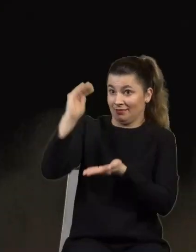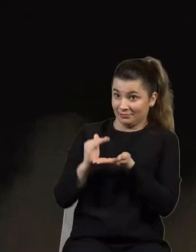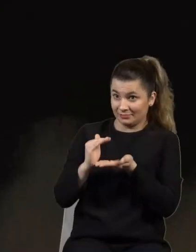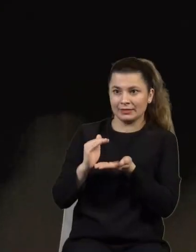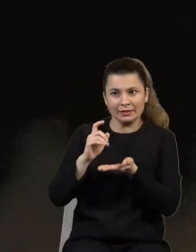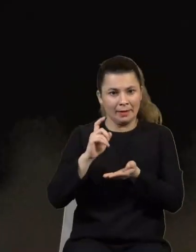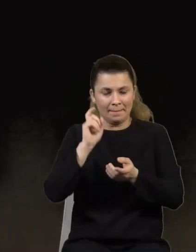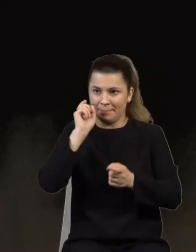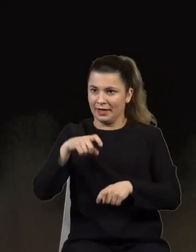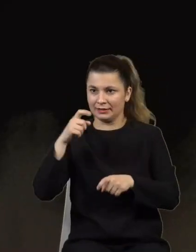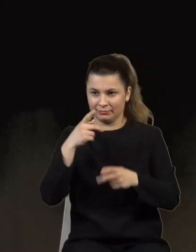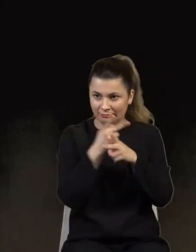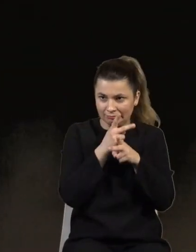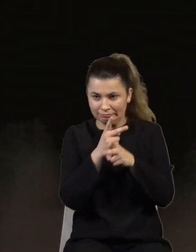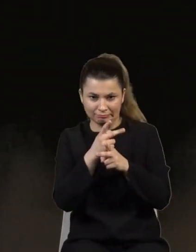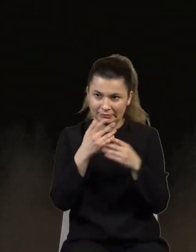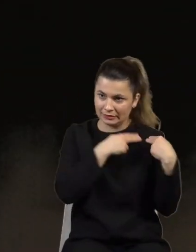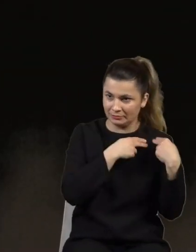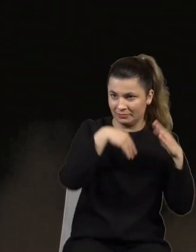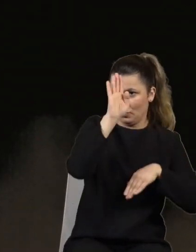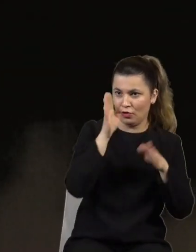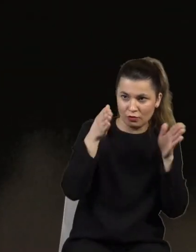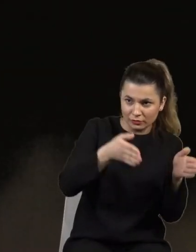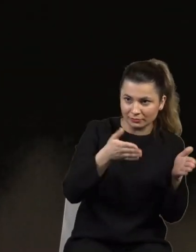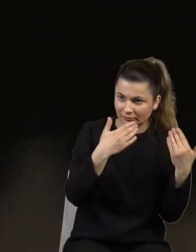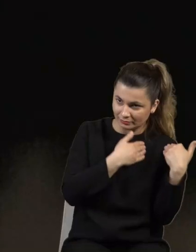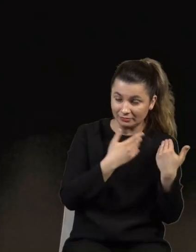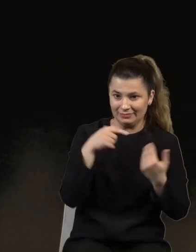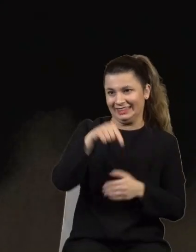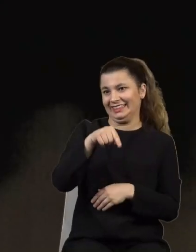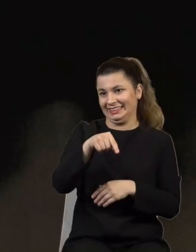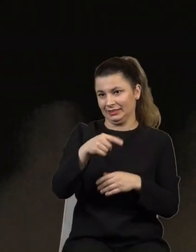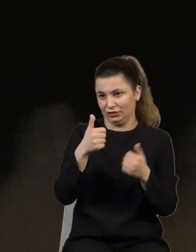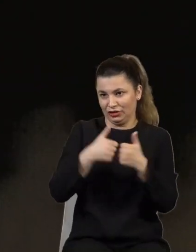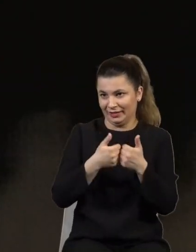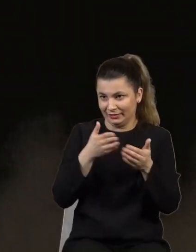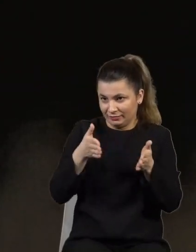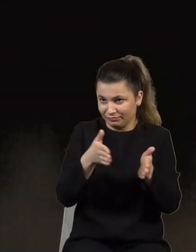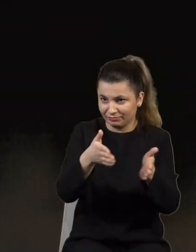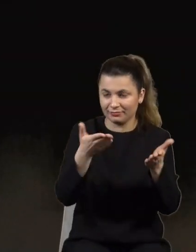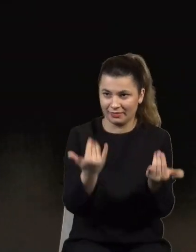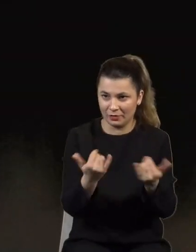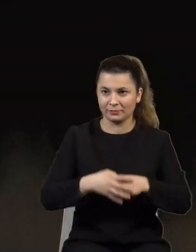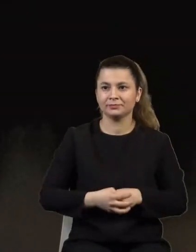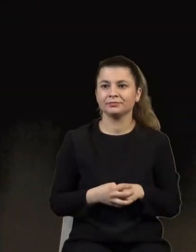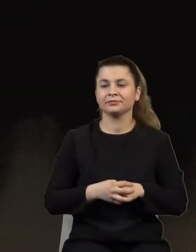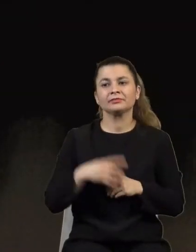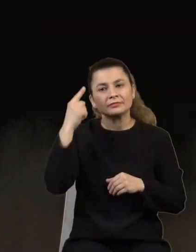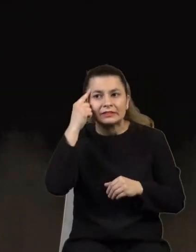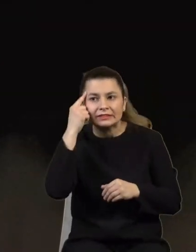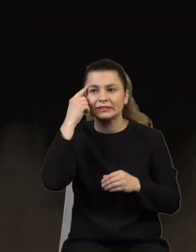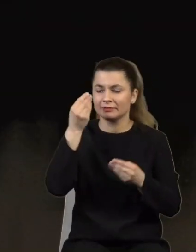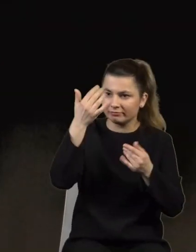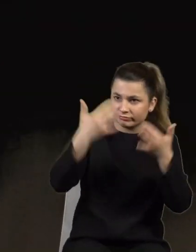now. I mean, we had to optimize the use of the structural funds that we are still